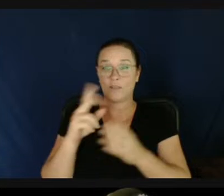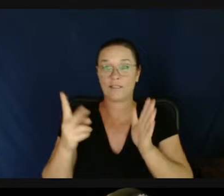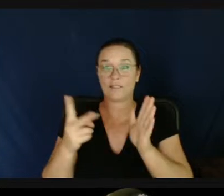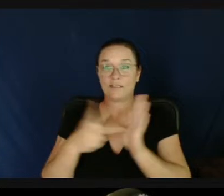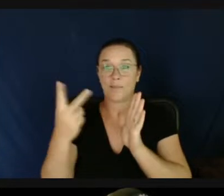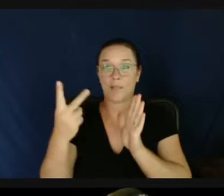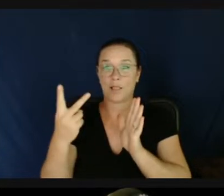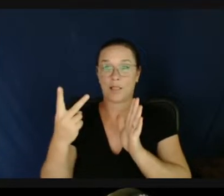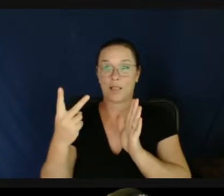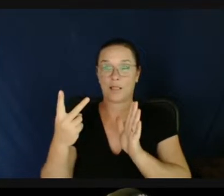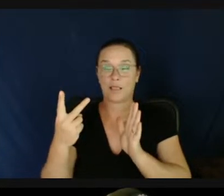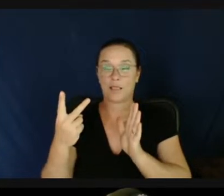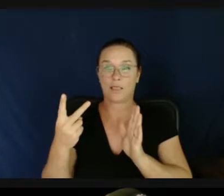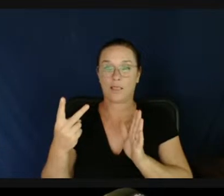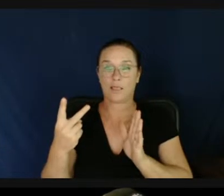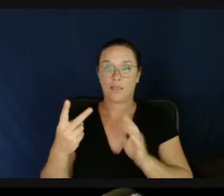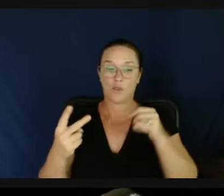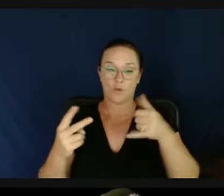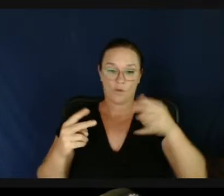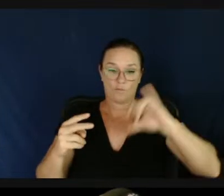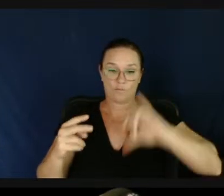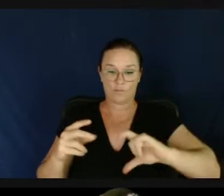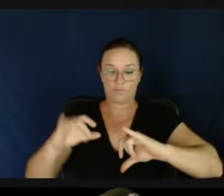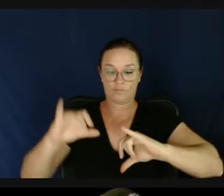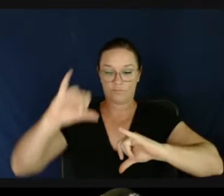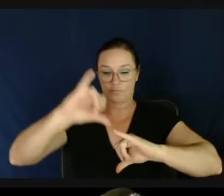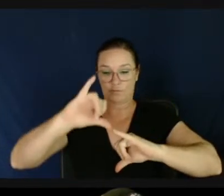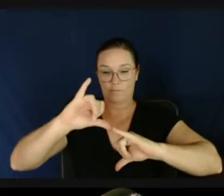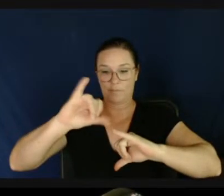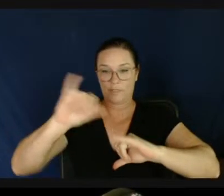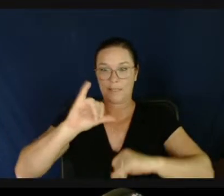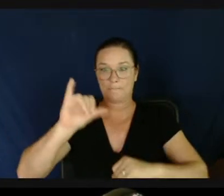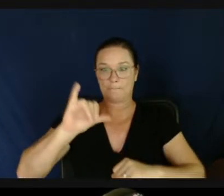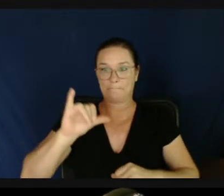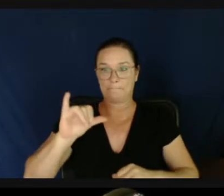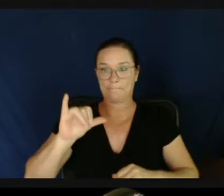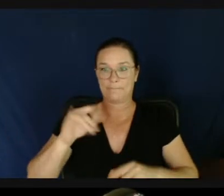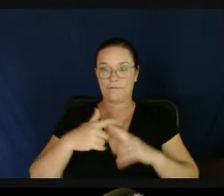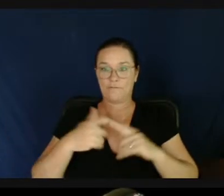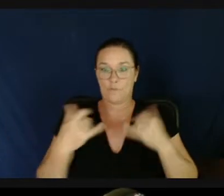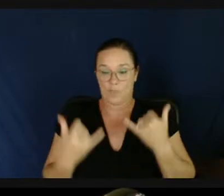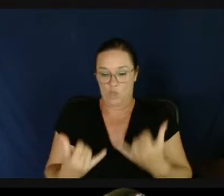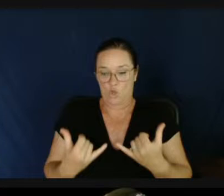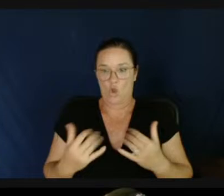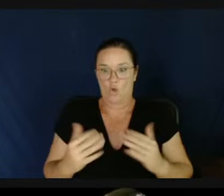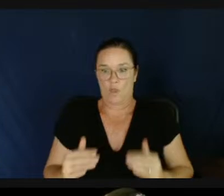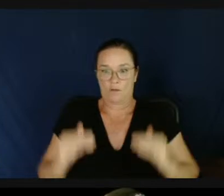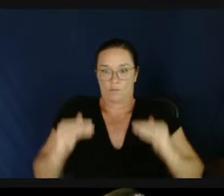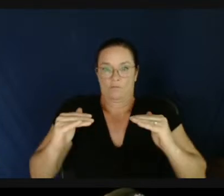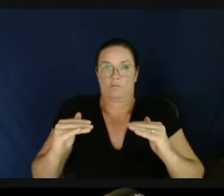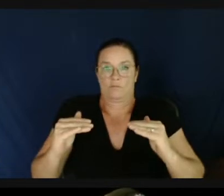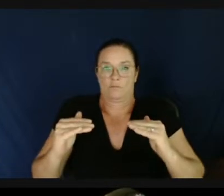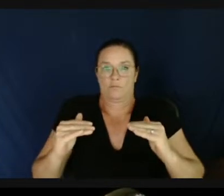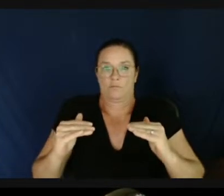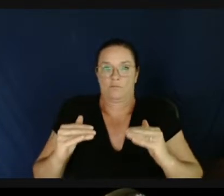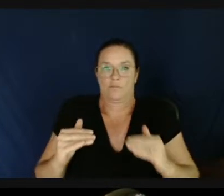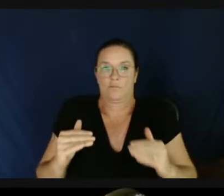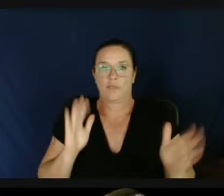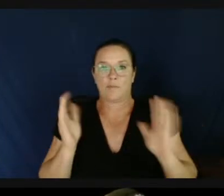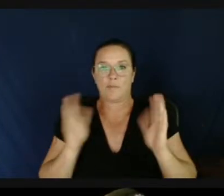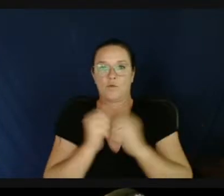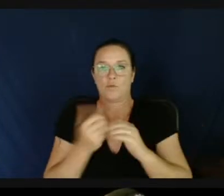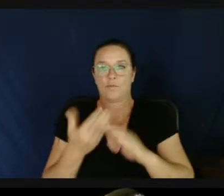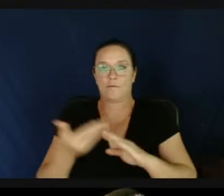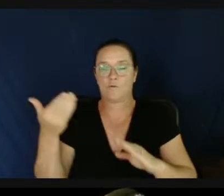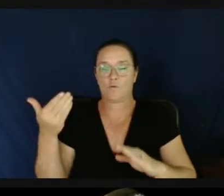fountain shooting that same distance above the rim as below it from the current elevated base level from where it was before, the result